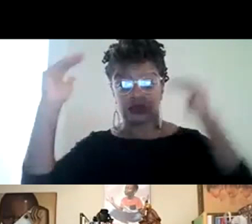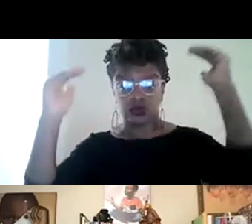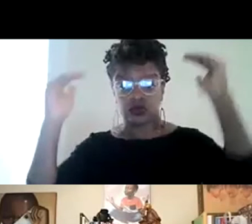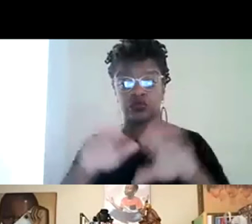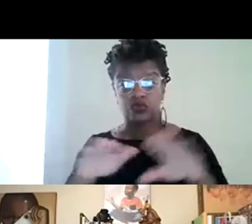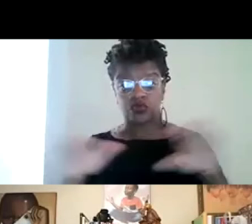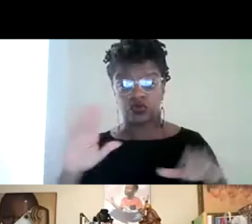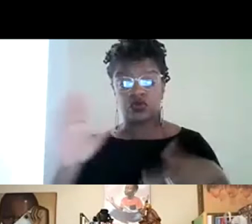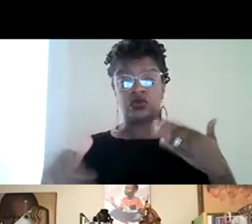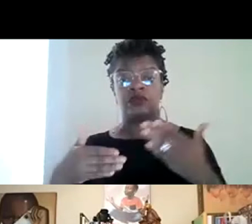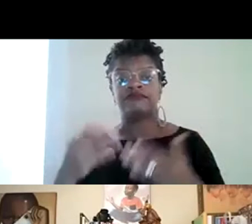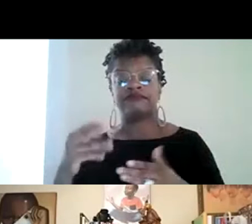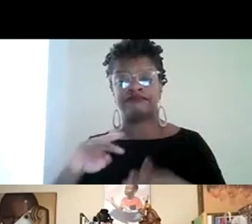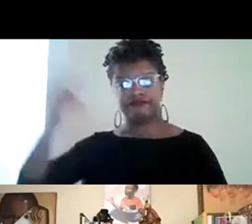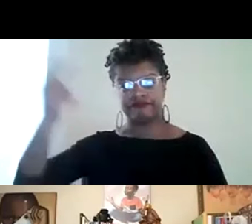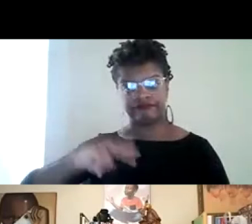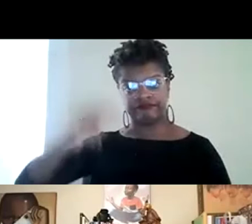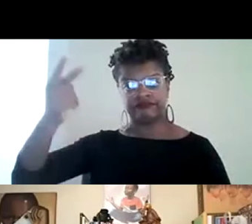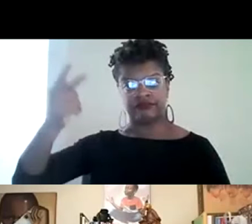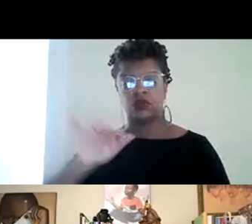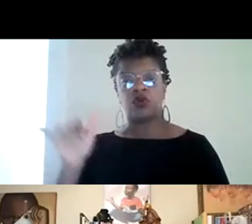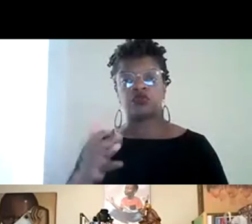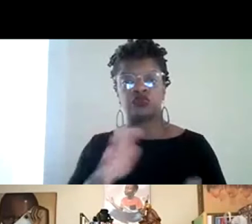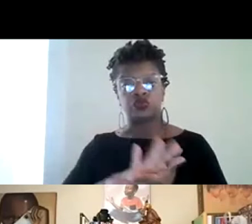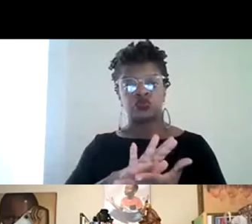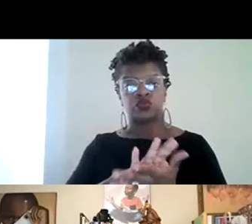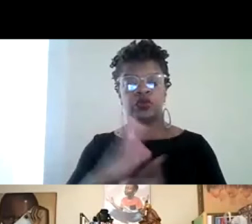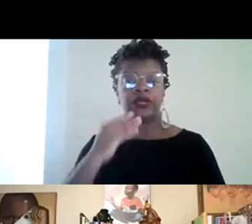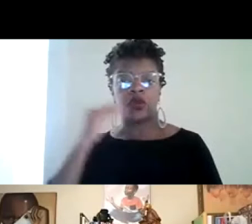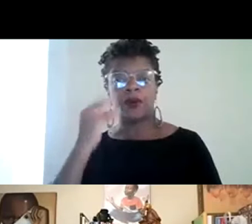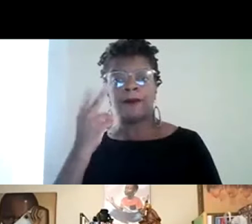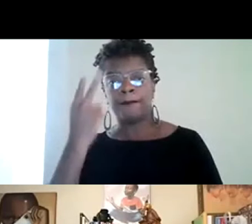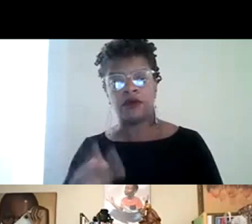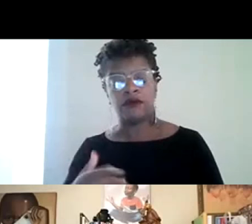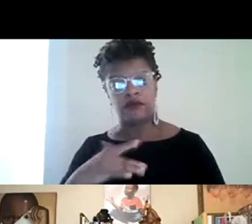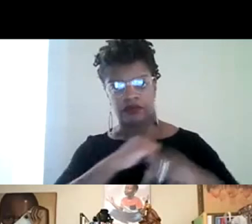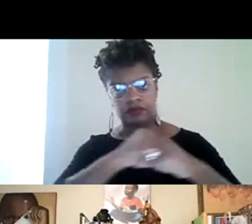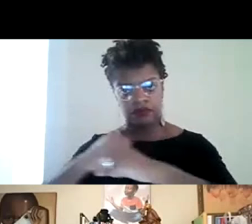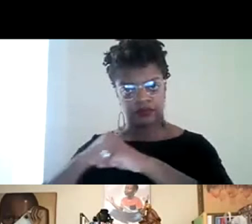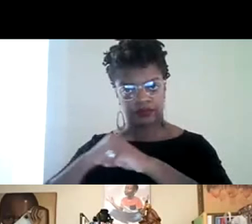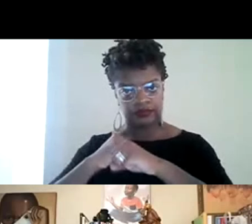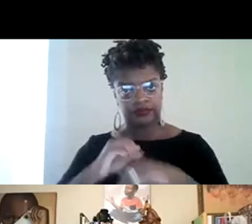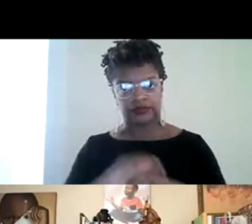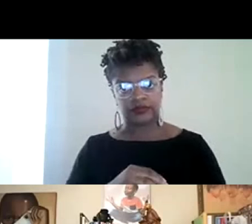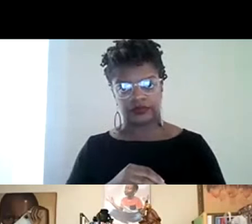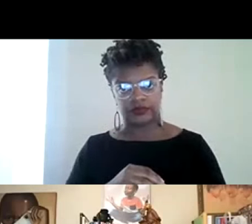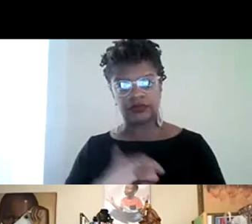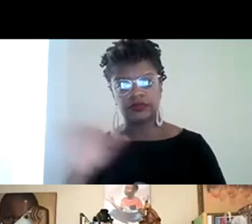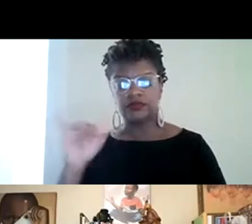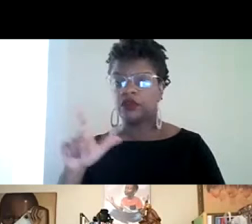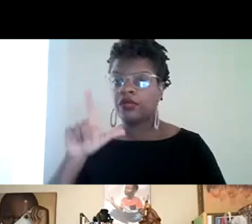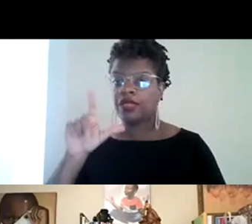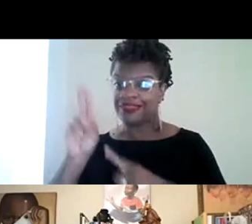to children and children to children in and outside of school are protected. They are